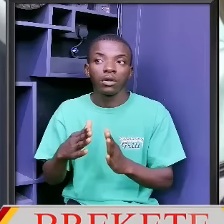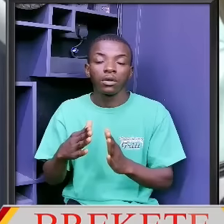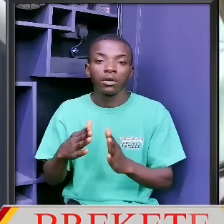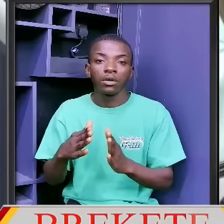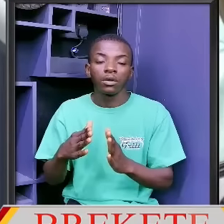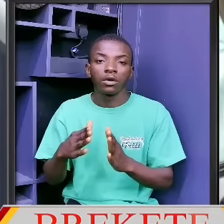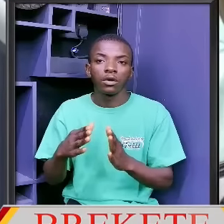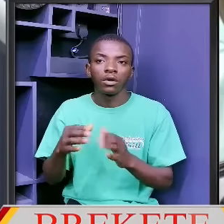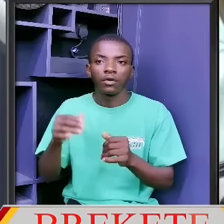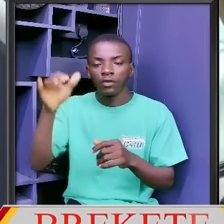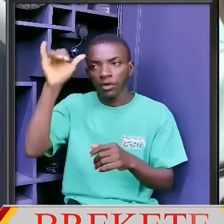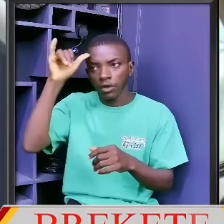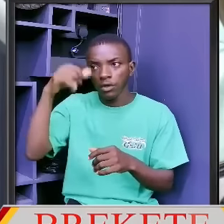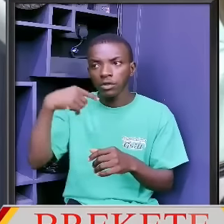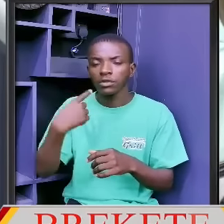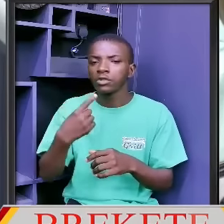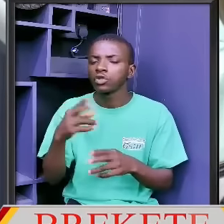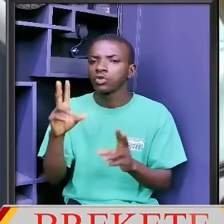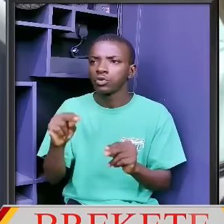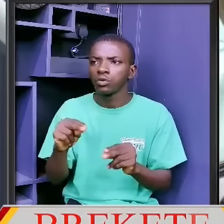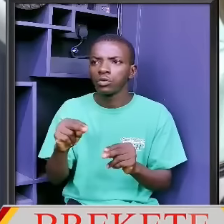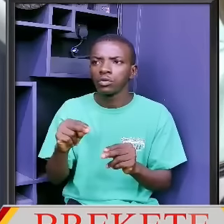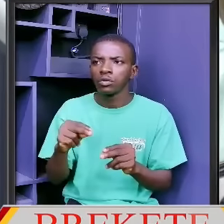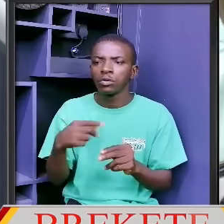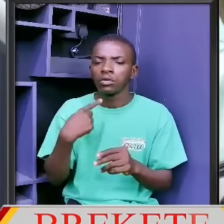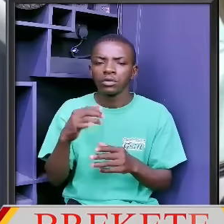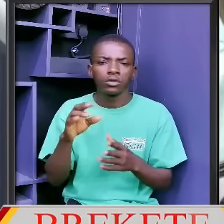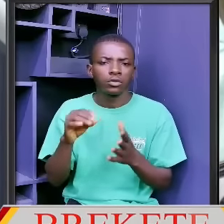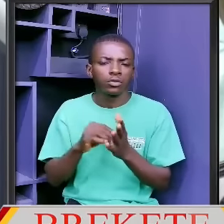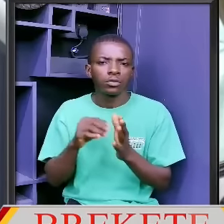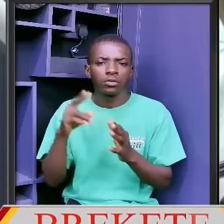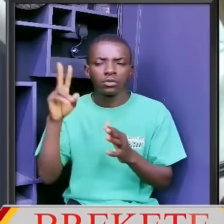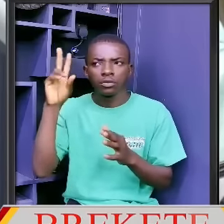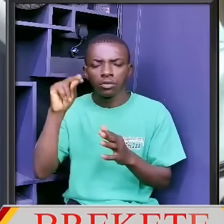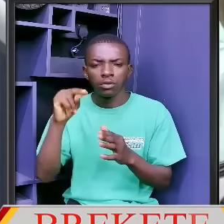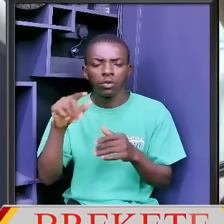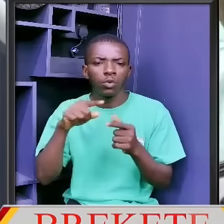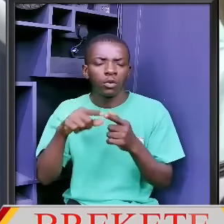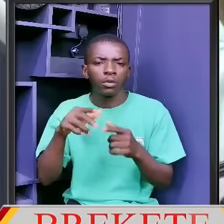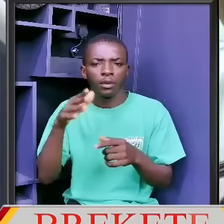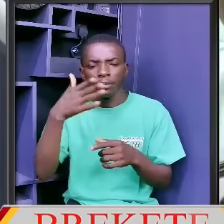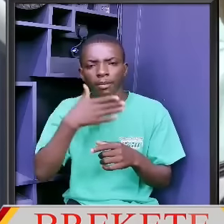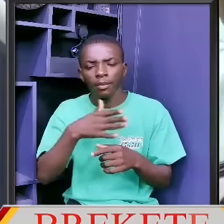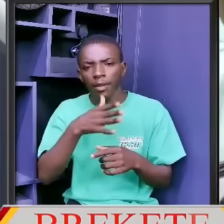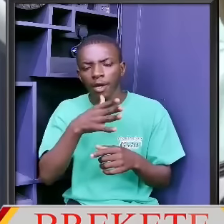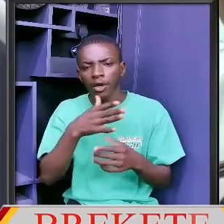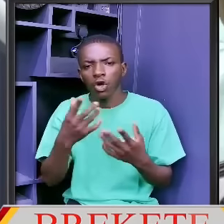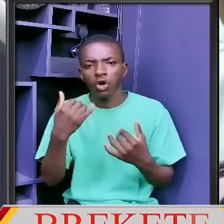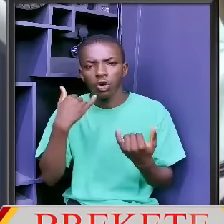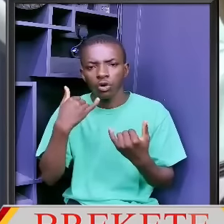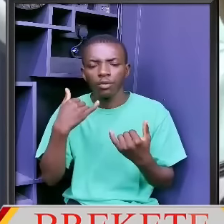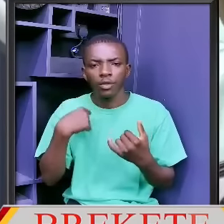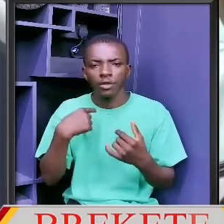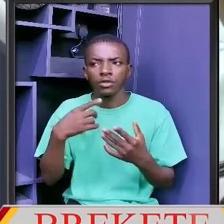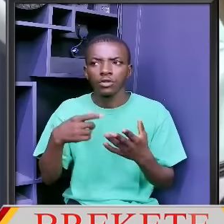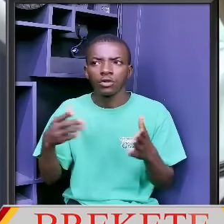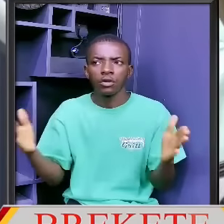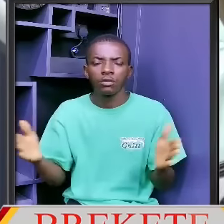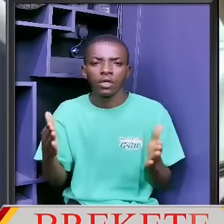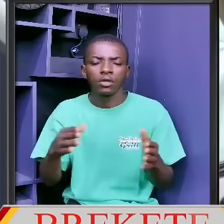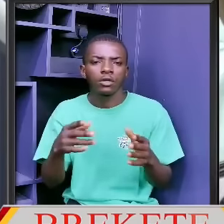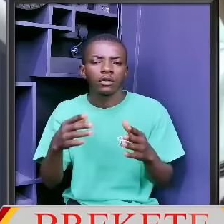say no. Is that the owner of the cow? They will say no. So when my mother called me, she said that I should come and pack the